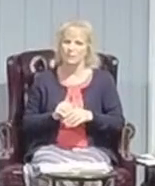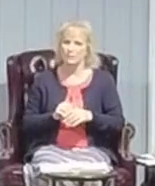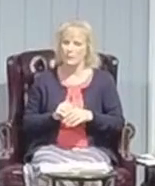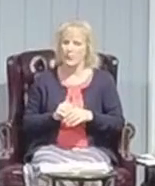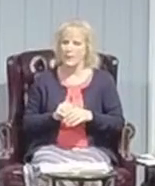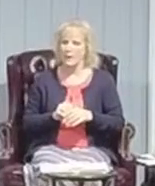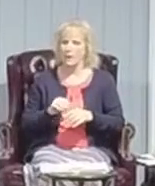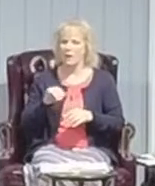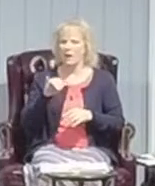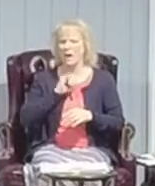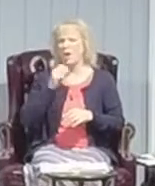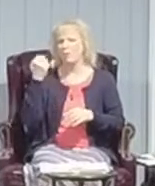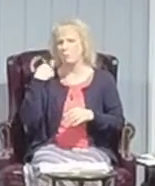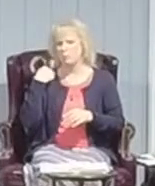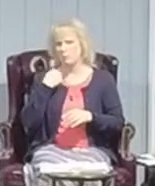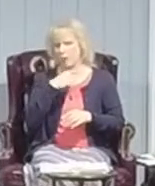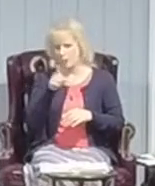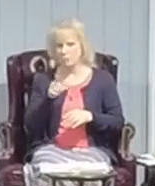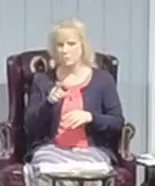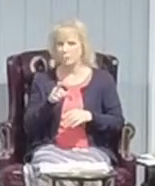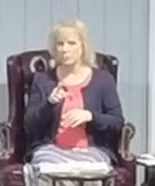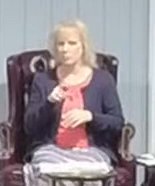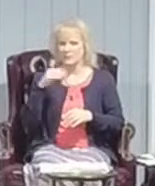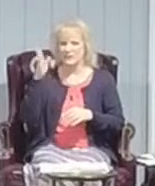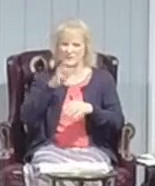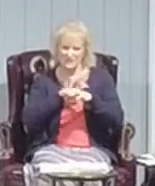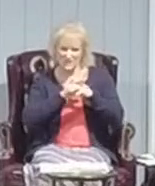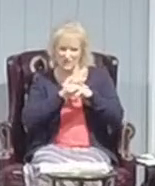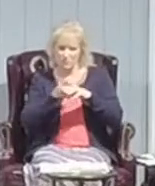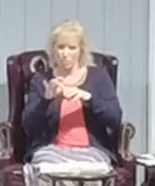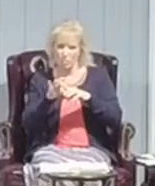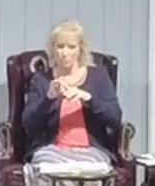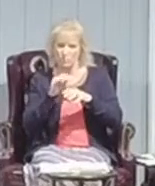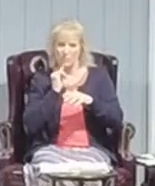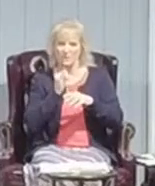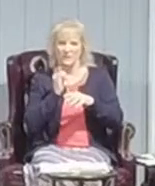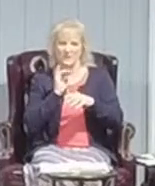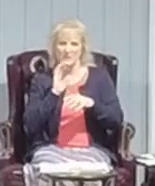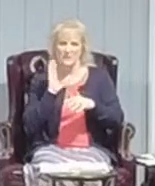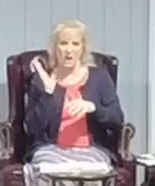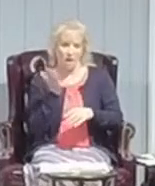And can I remind you, his exposure was harsh.